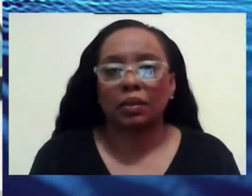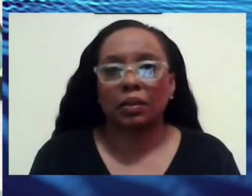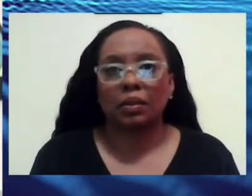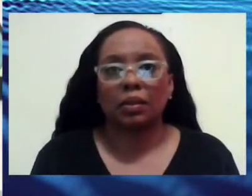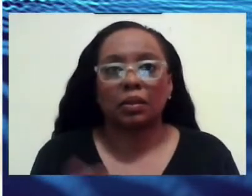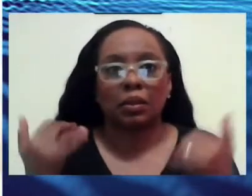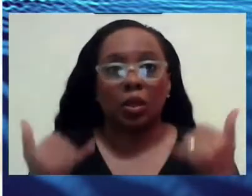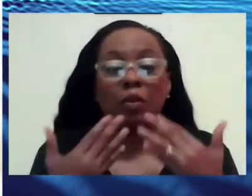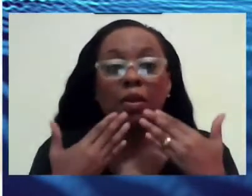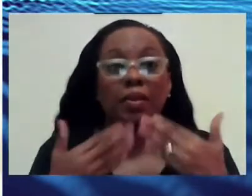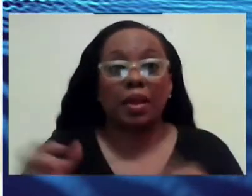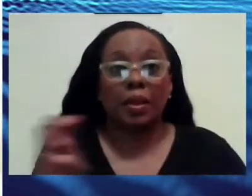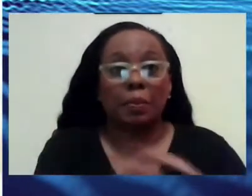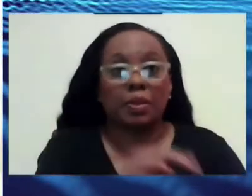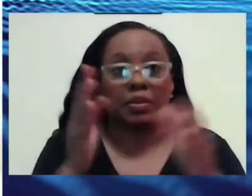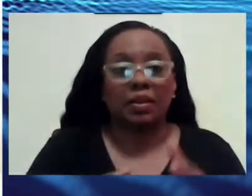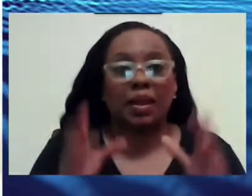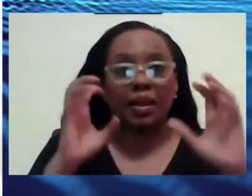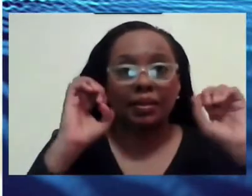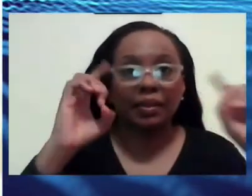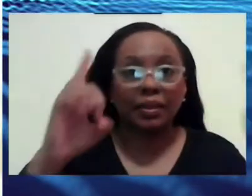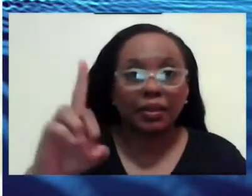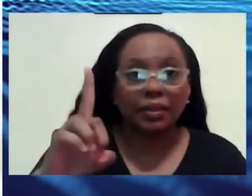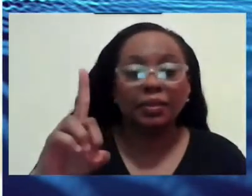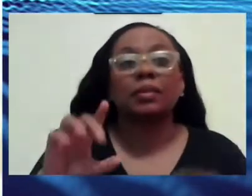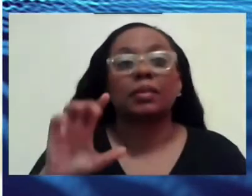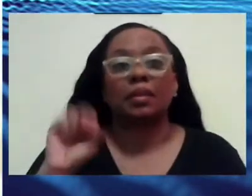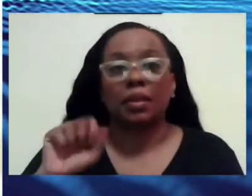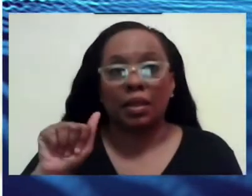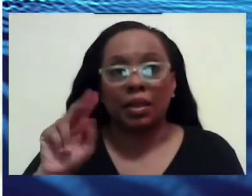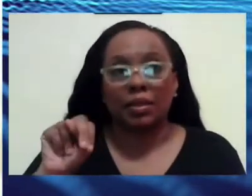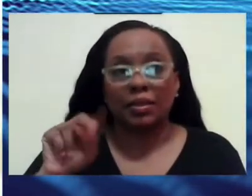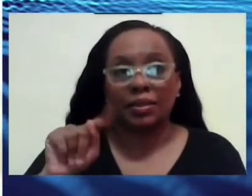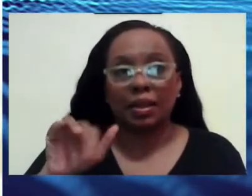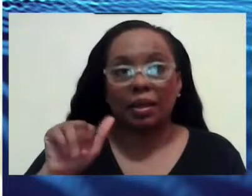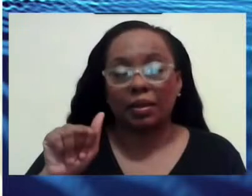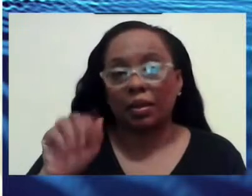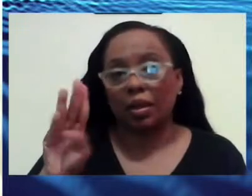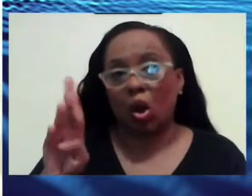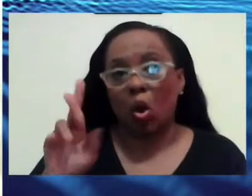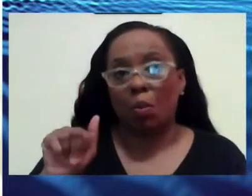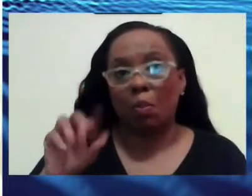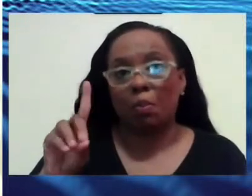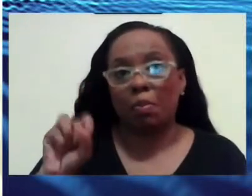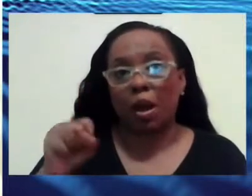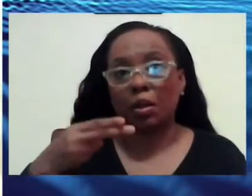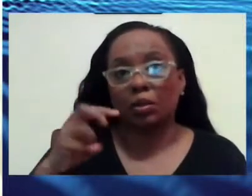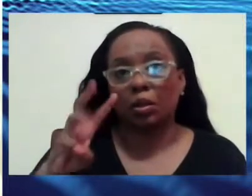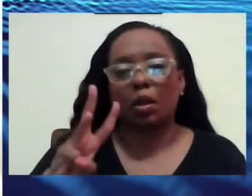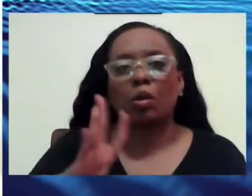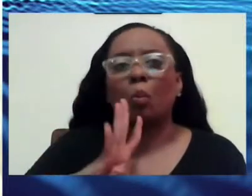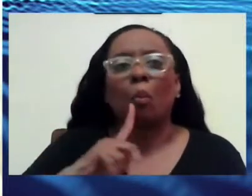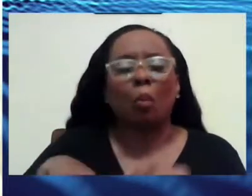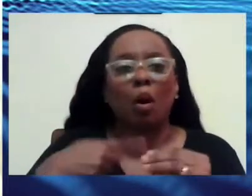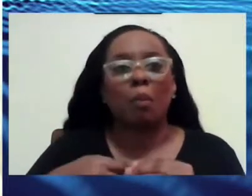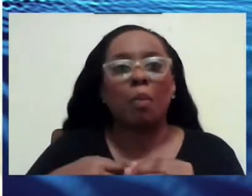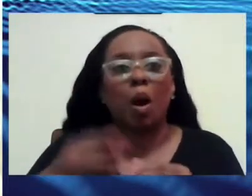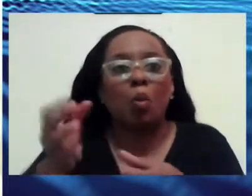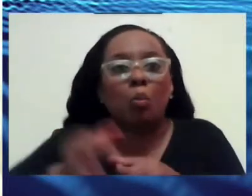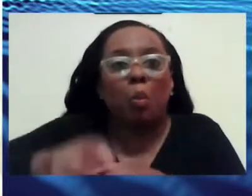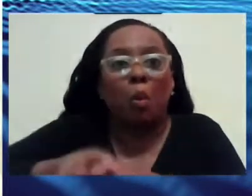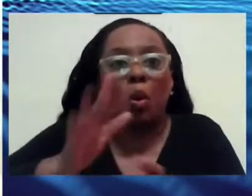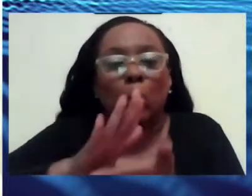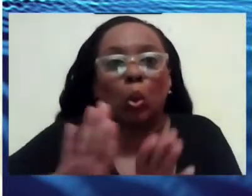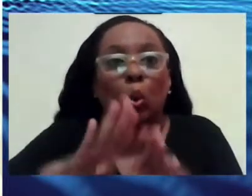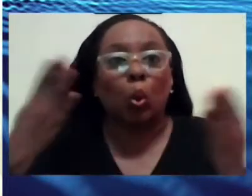let me thank Minister of Education, Technological and Vocational Training, the Honourable Santia Bradshaw, who spoke on the delayed reopening of schools and indeed